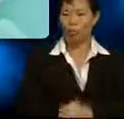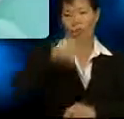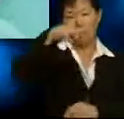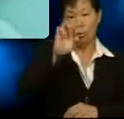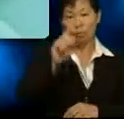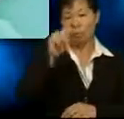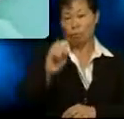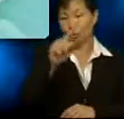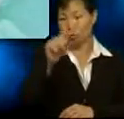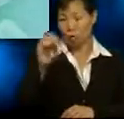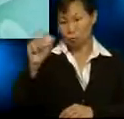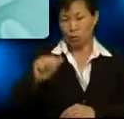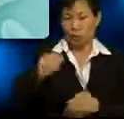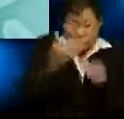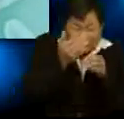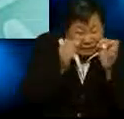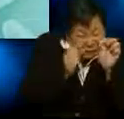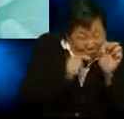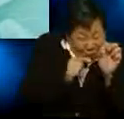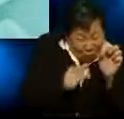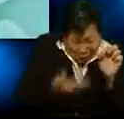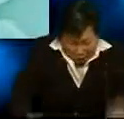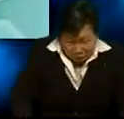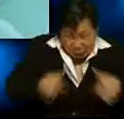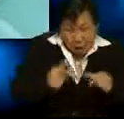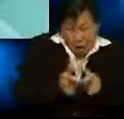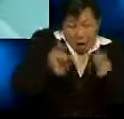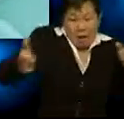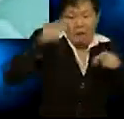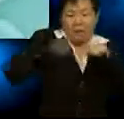Protozoa are microorganisms that are larger than viruses and bacteria.